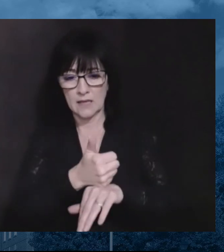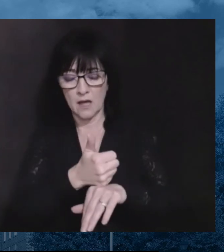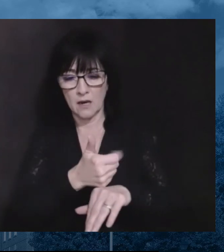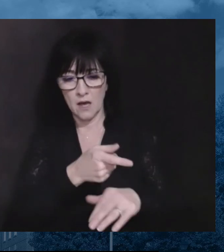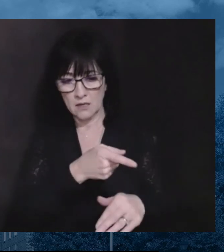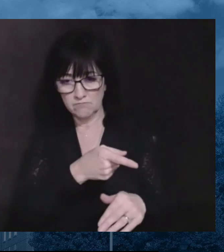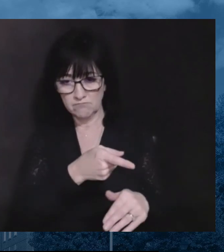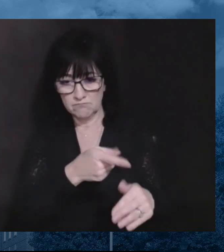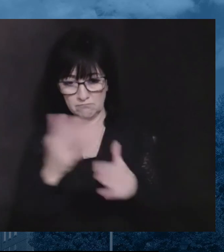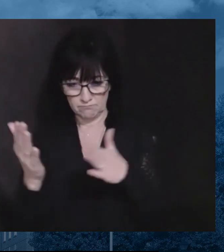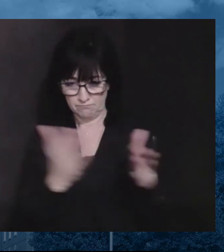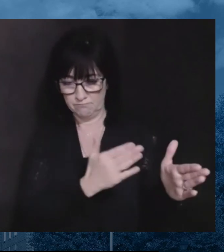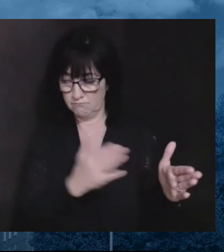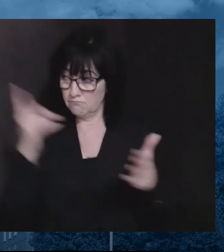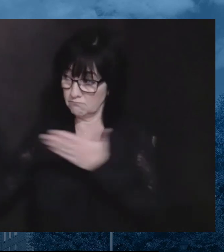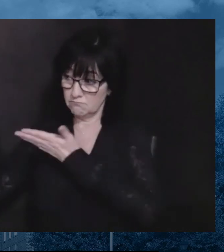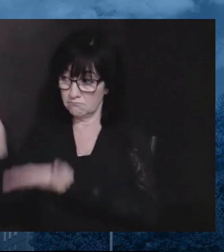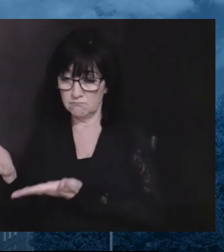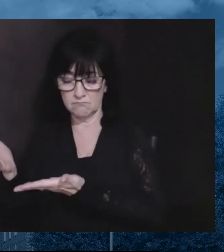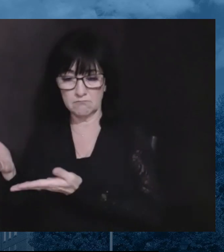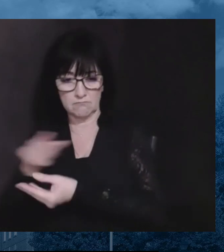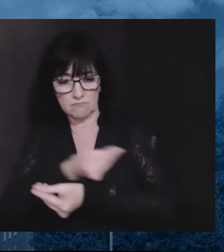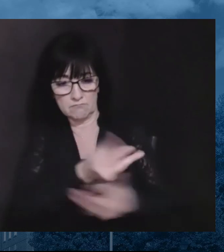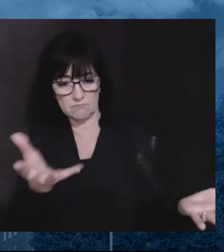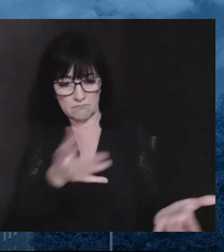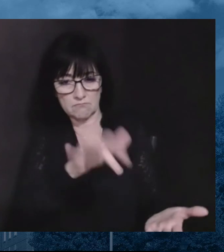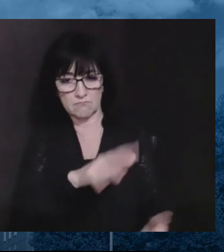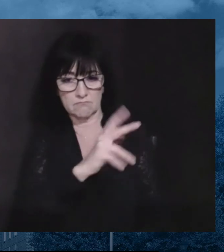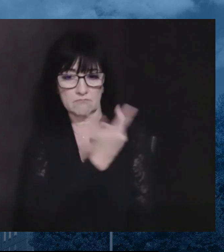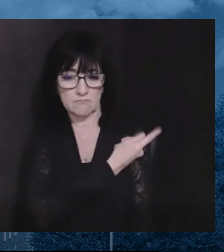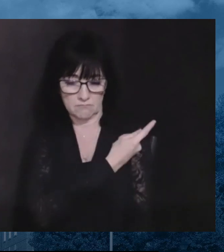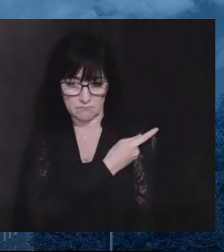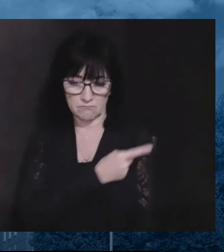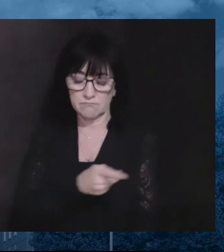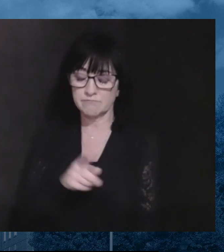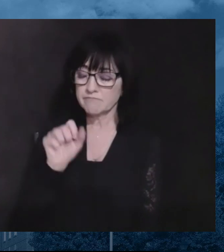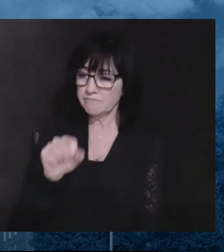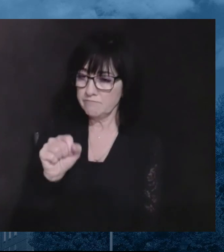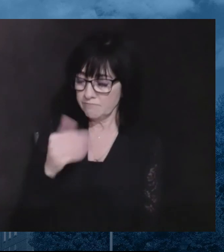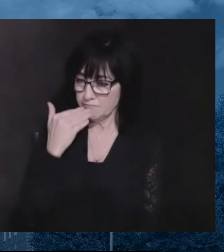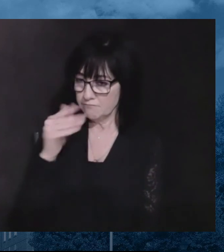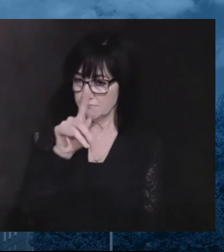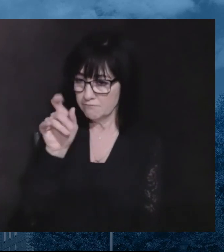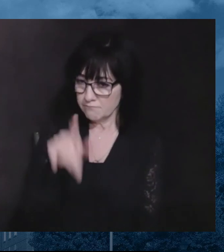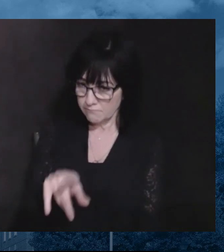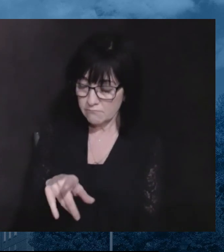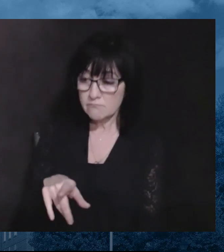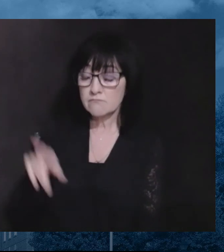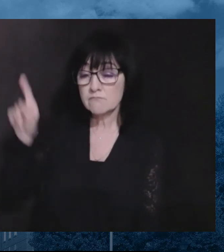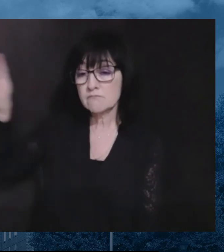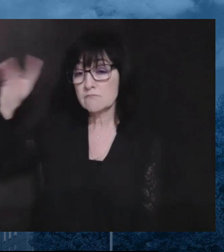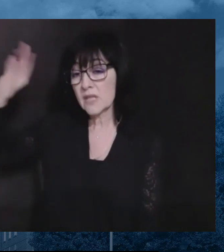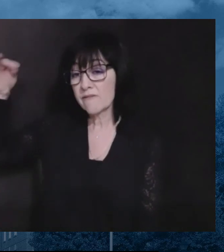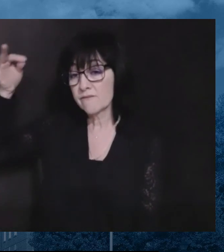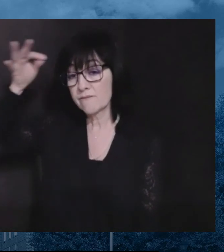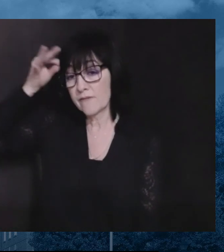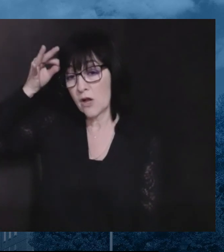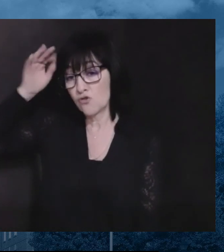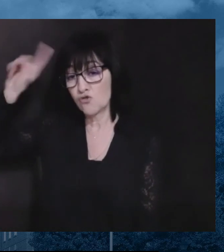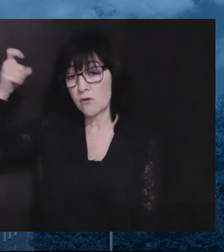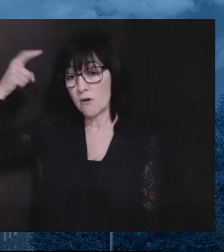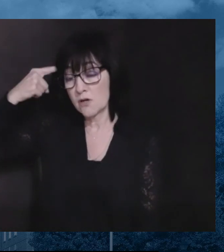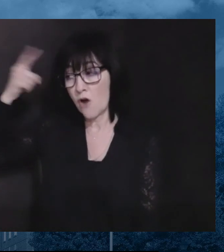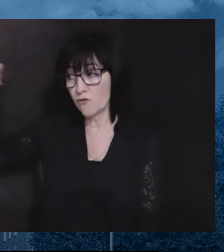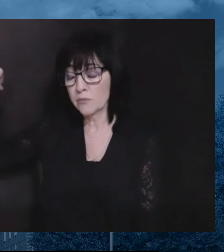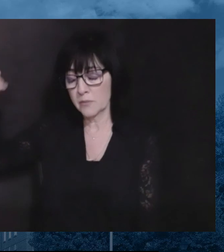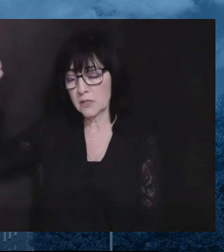federal government gives us an estimate several weeks in advance of what we might expect of each vaccine